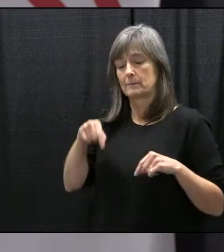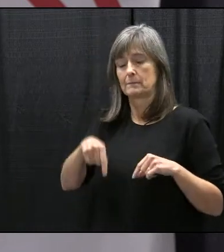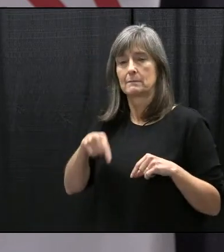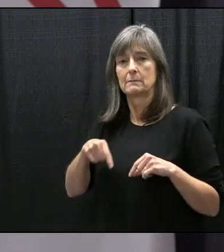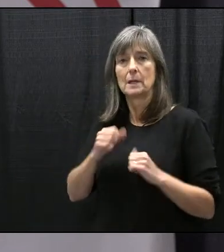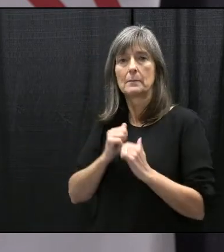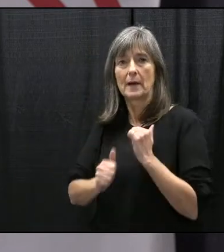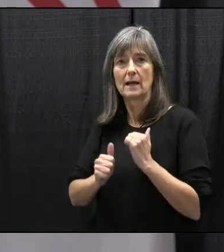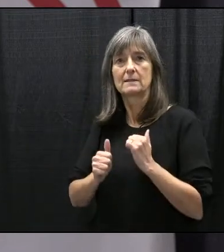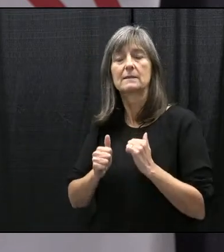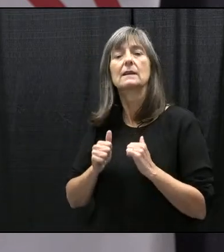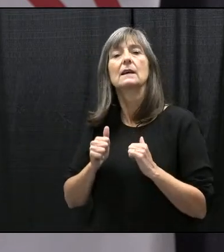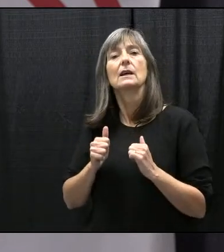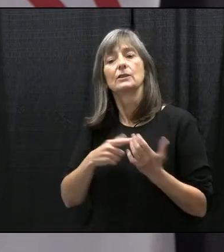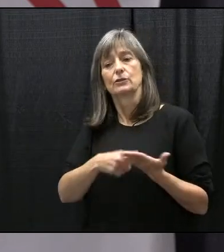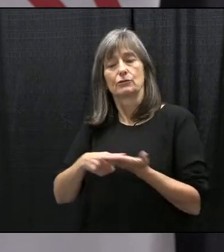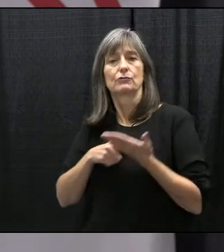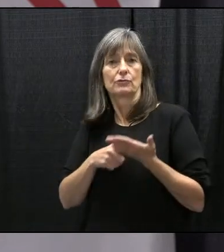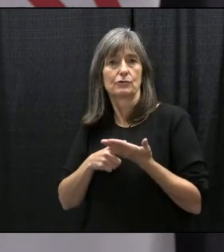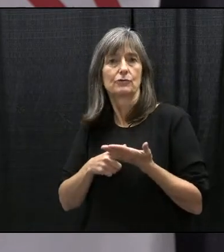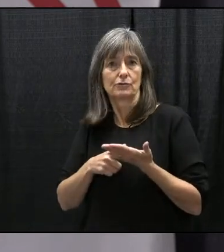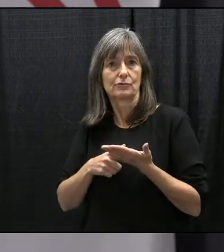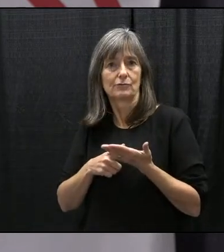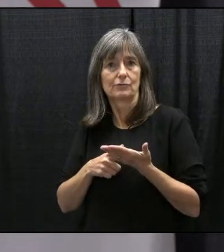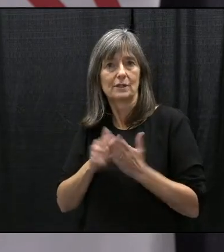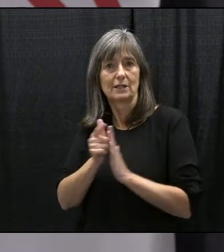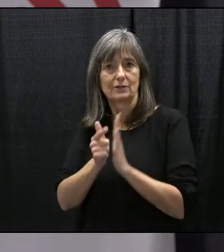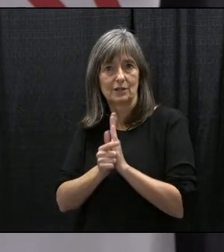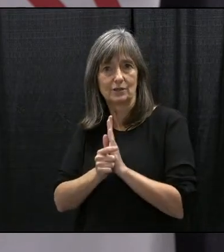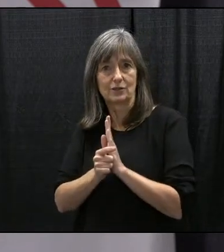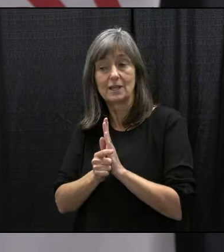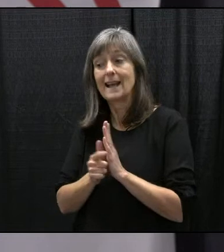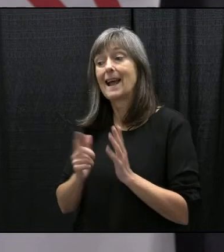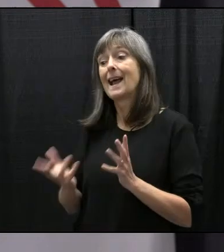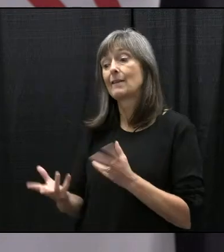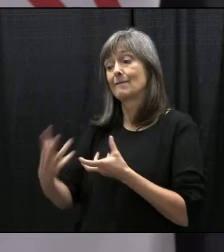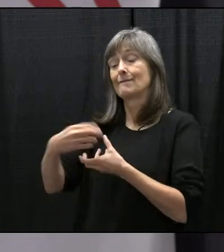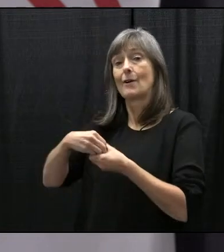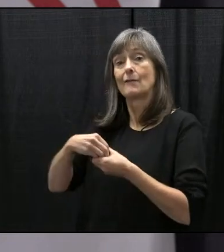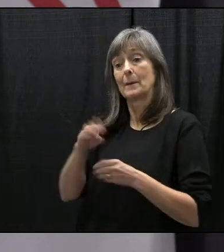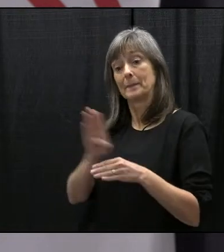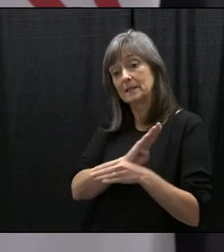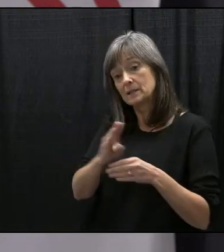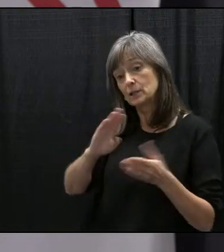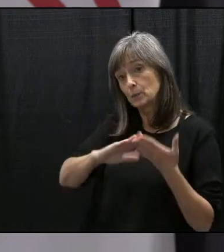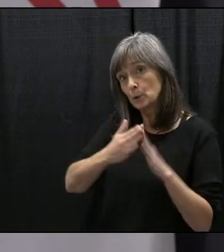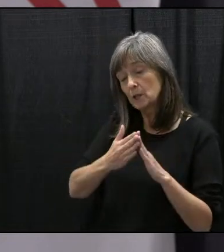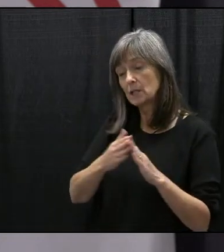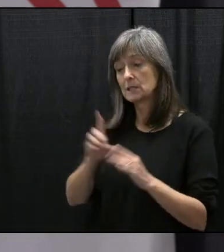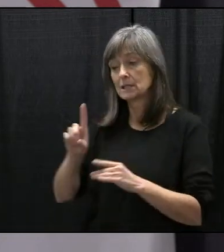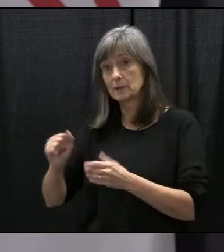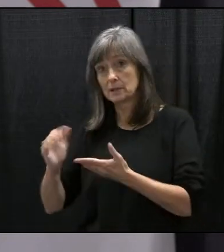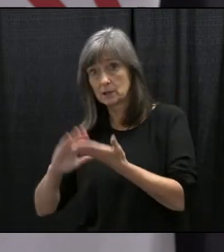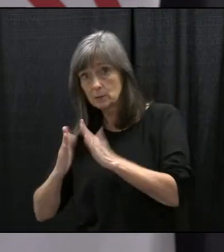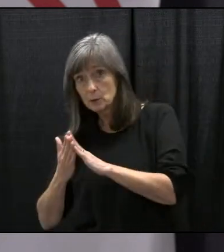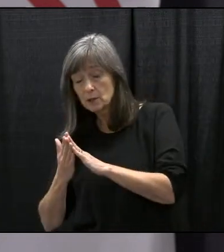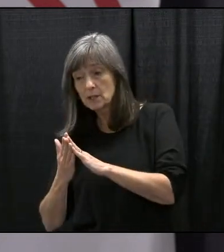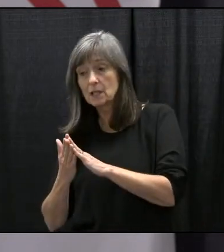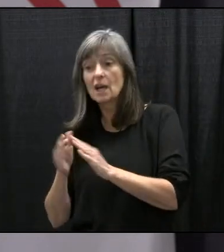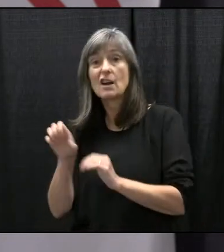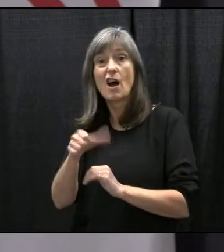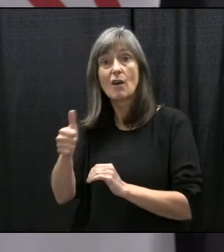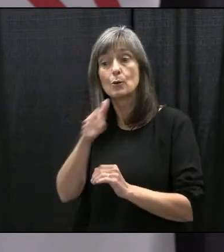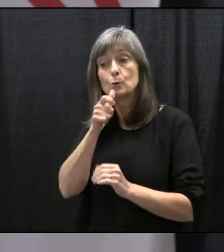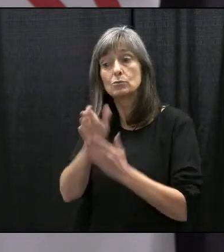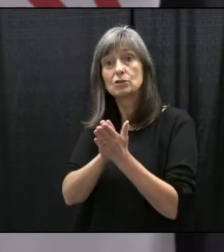the government, to do this and to engage the business community, the disability community, and